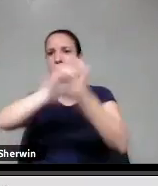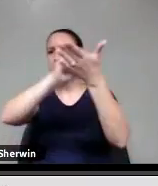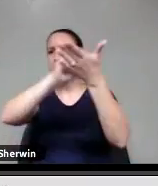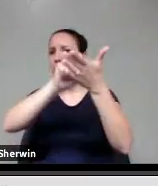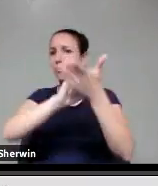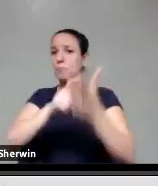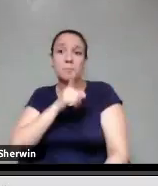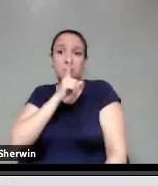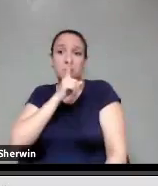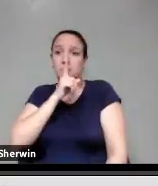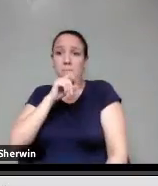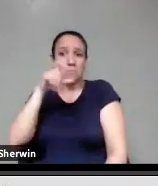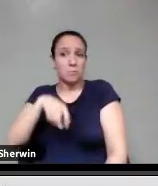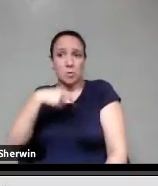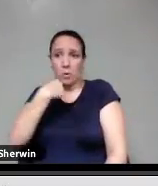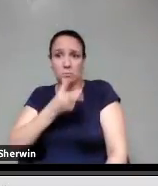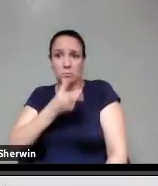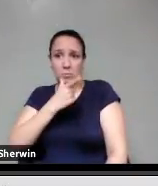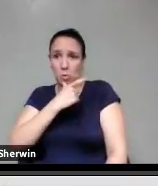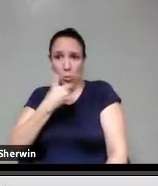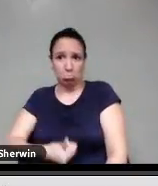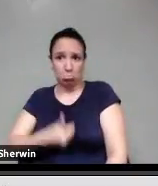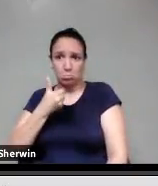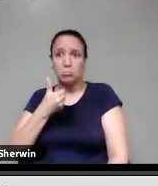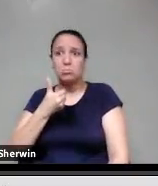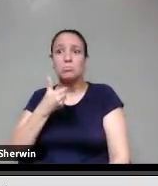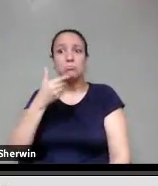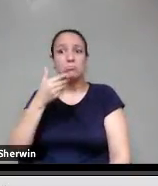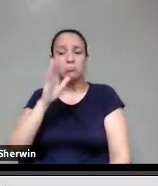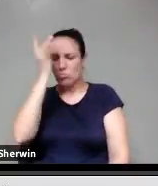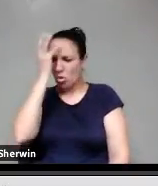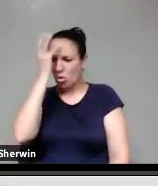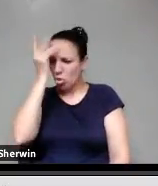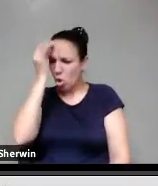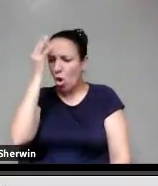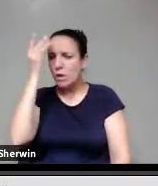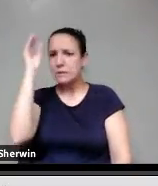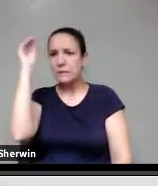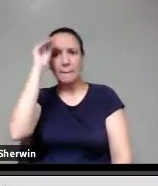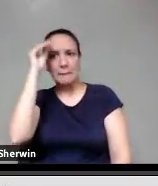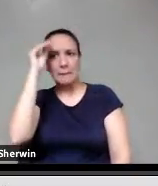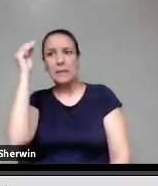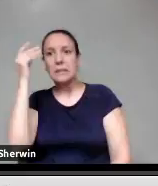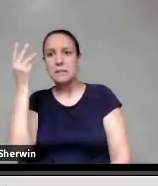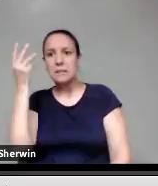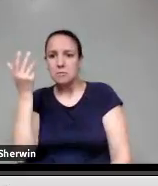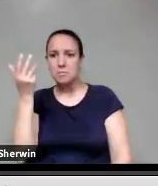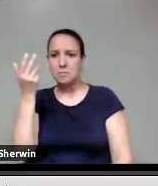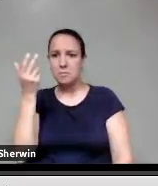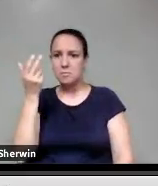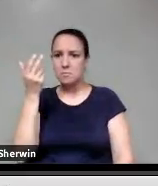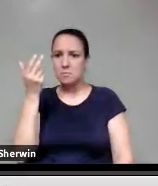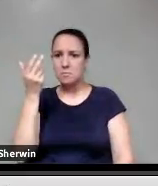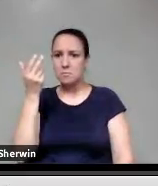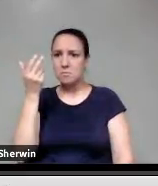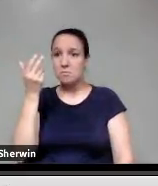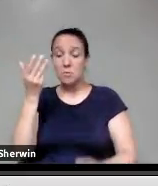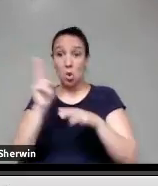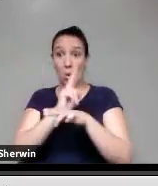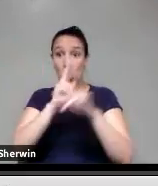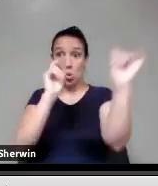the limelight. They can just contribute their thoughts, and obviously I think people would know that you may or may not be able to use them